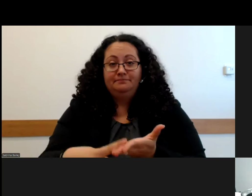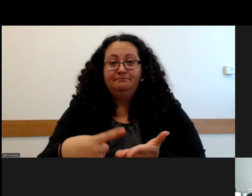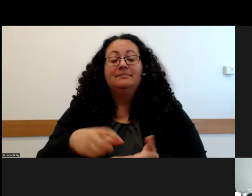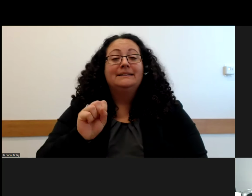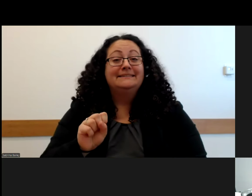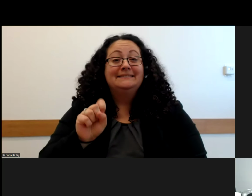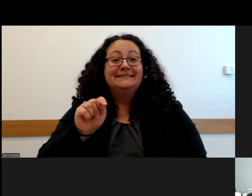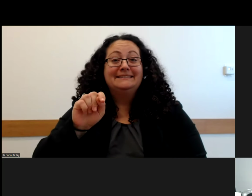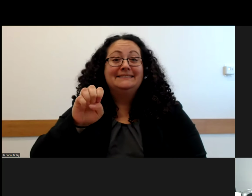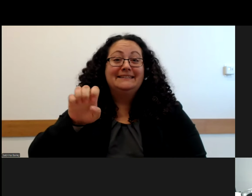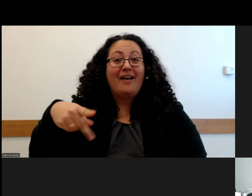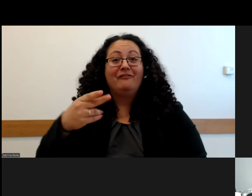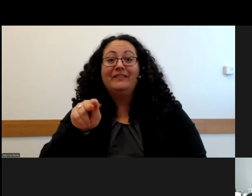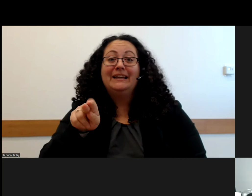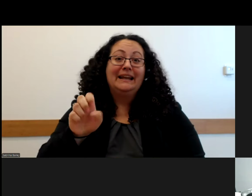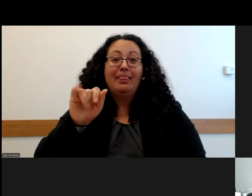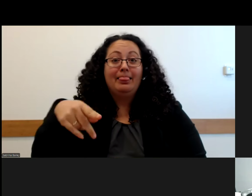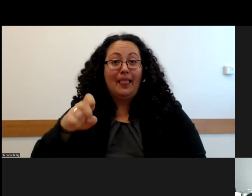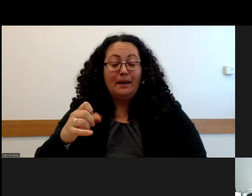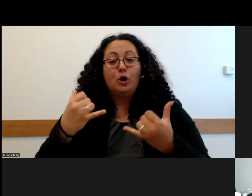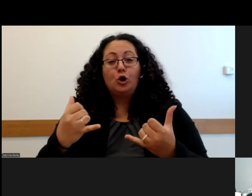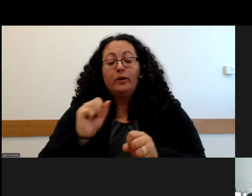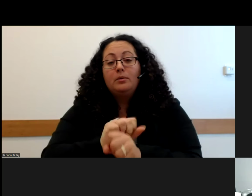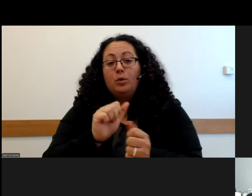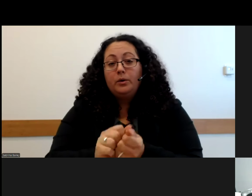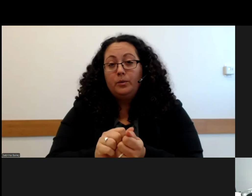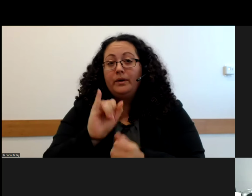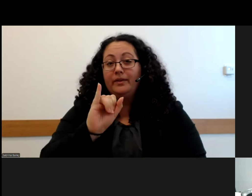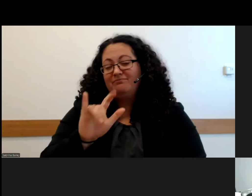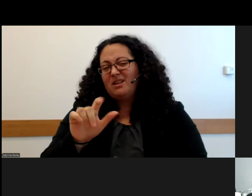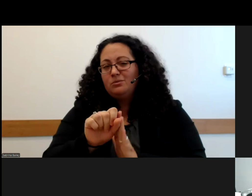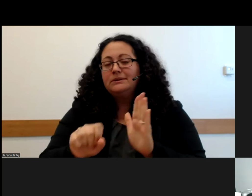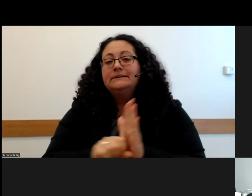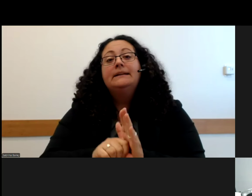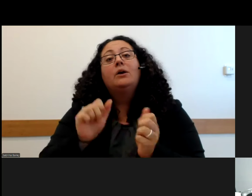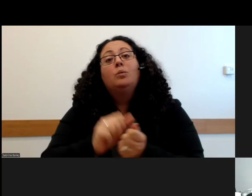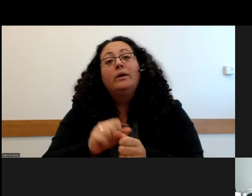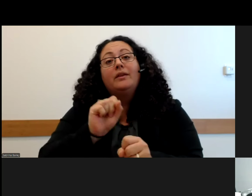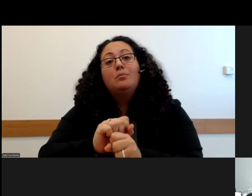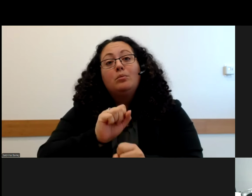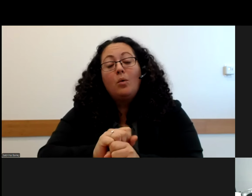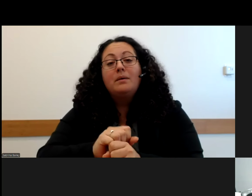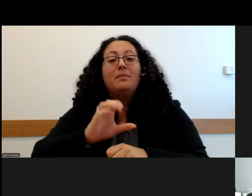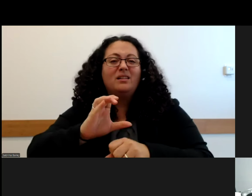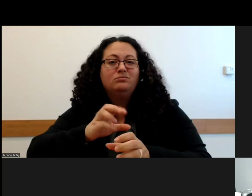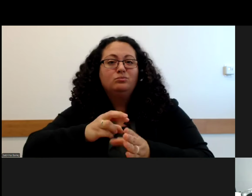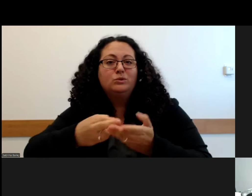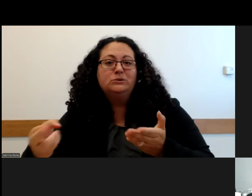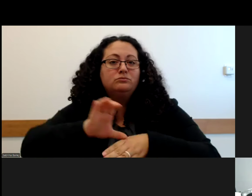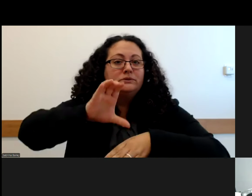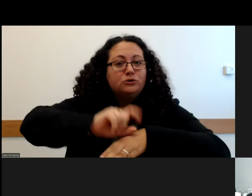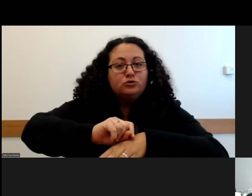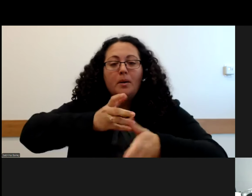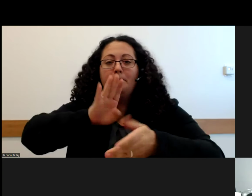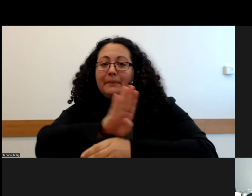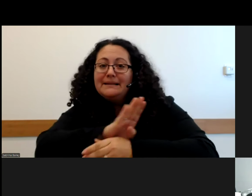Stephanie Light. She is currently employed with the state of Illinois as a business employment consultant, certified business